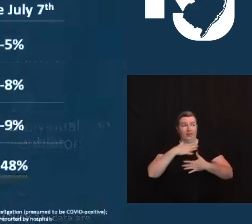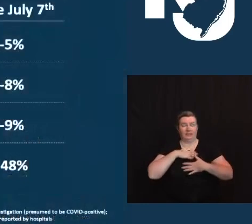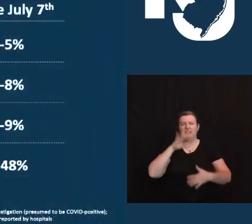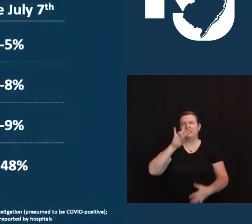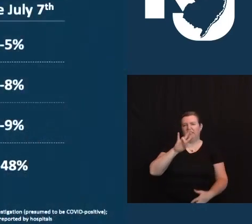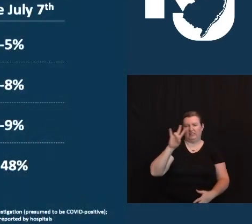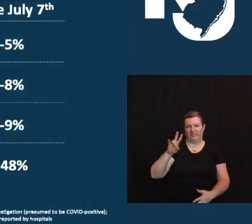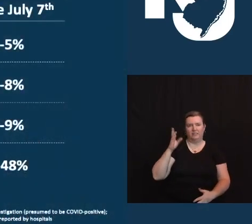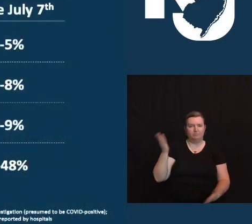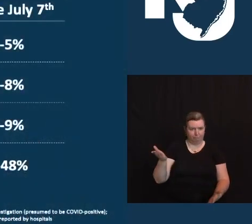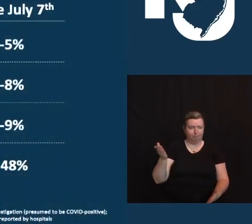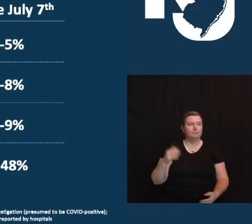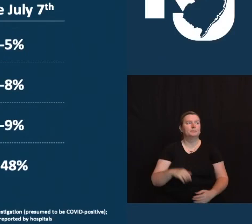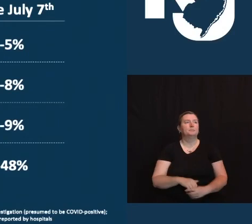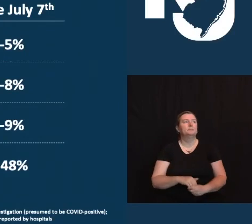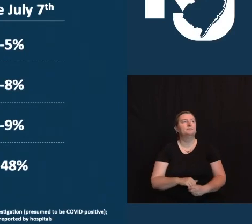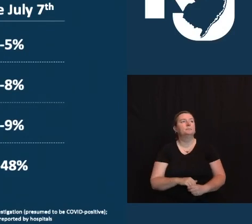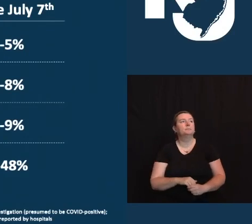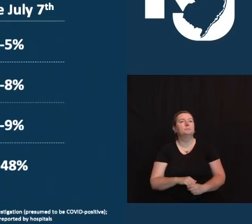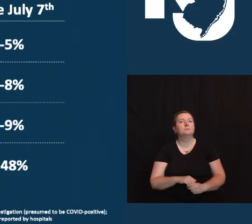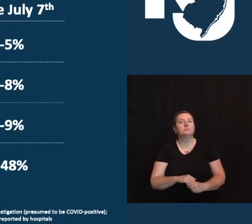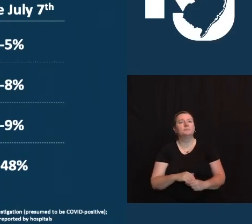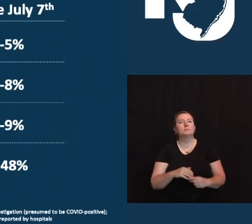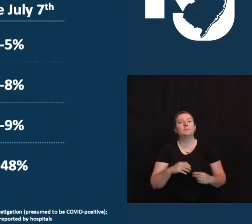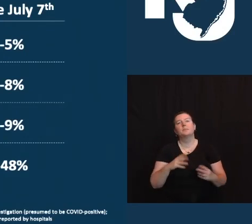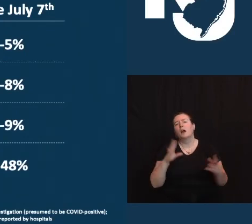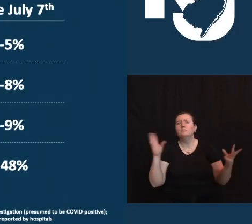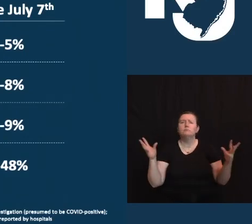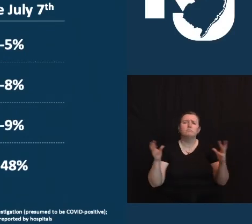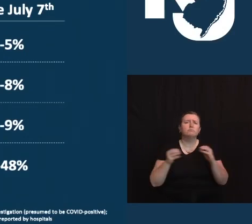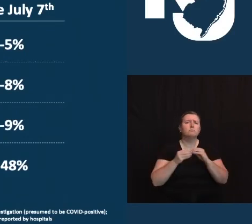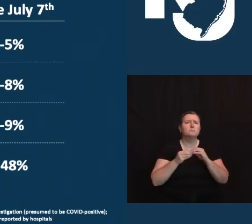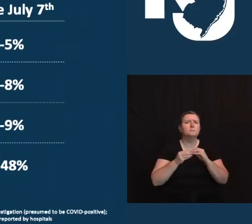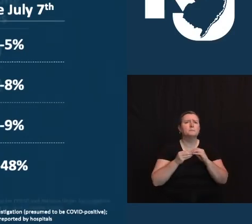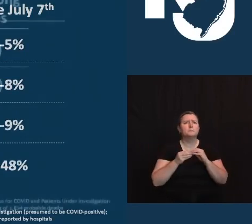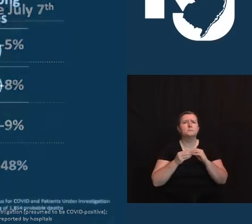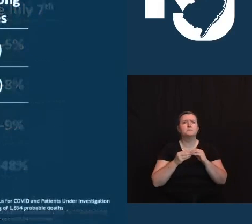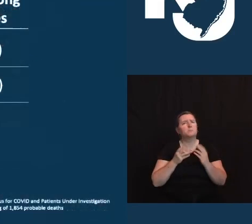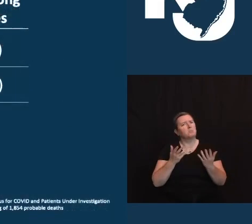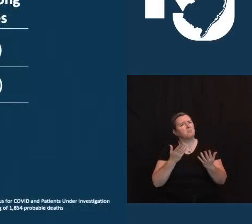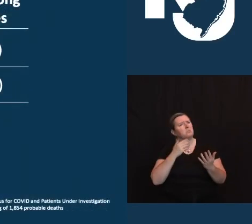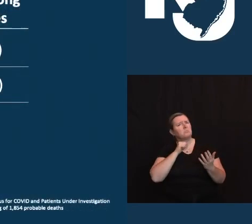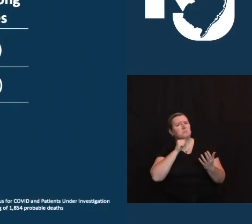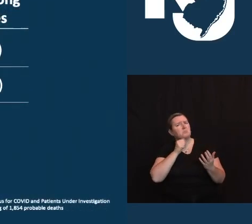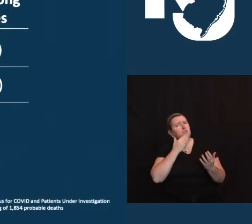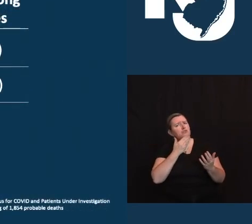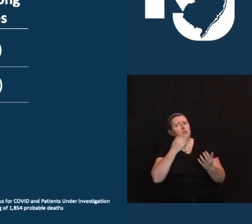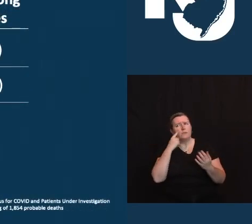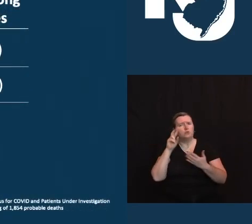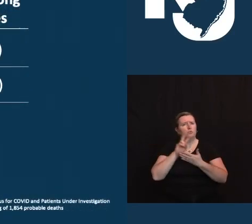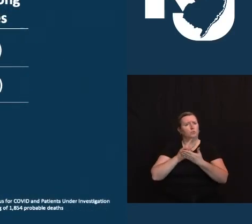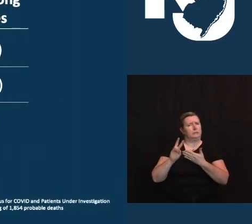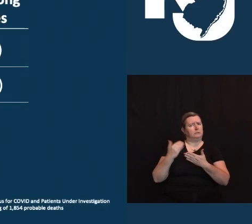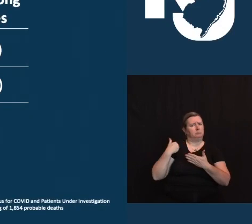Overall, our hospital trends continue in the right direction, but we know we are not out of the woods yet, and we still must remain vigilant so we do